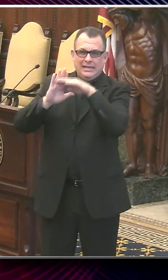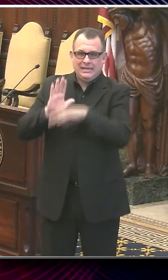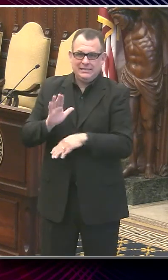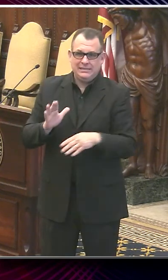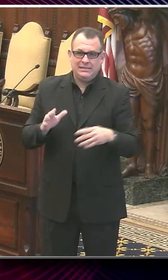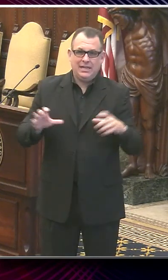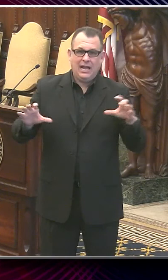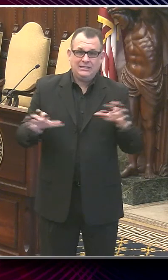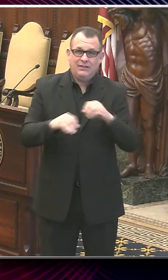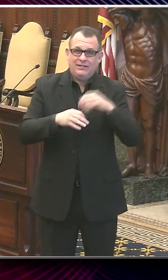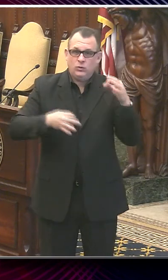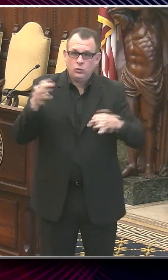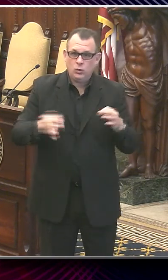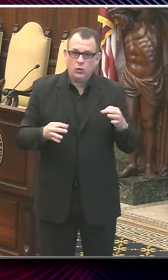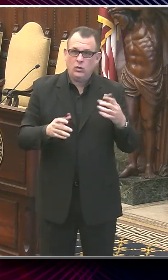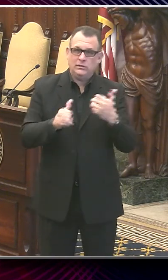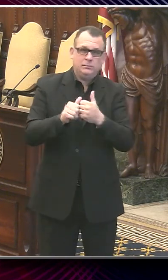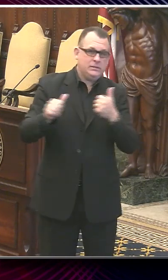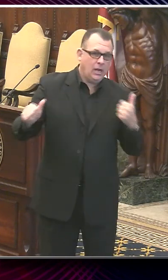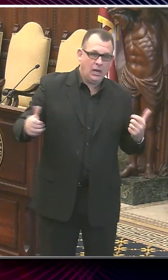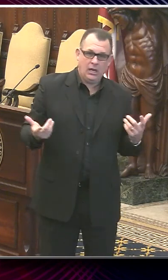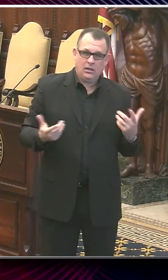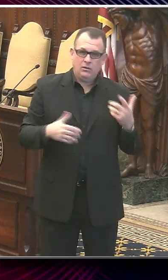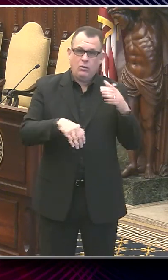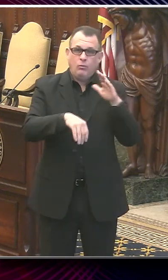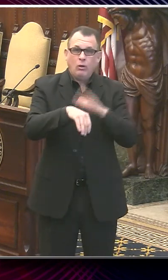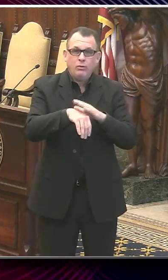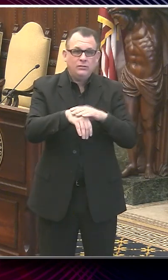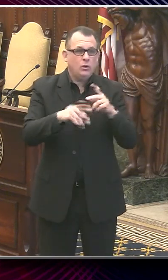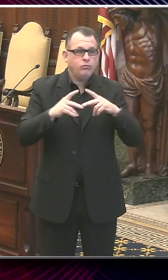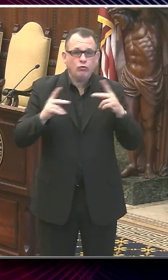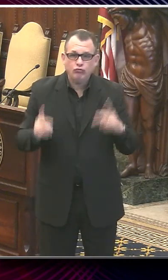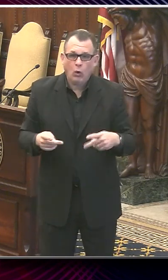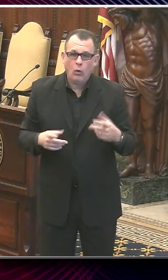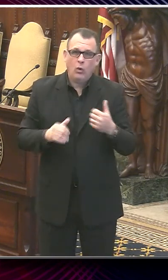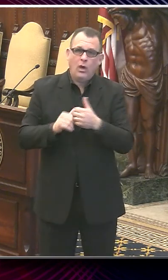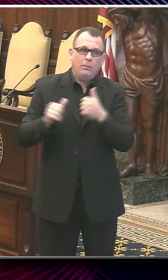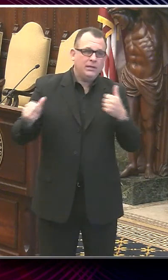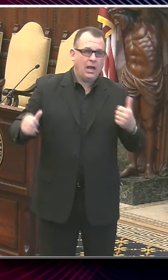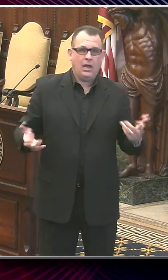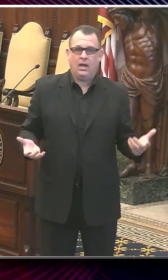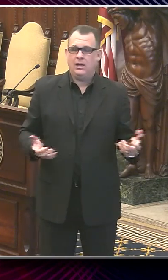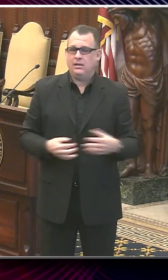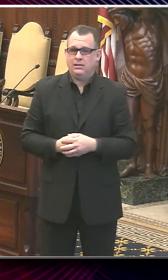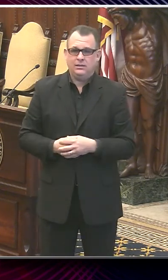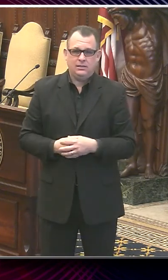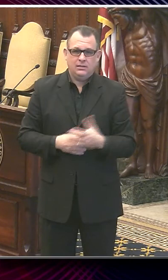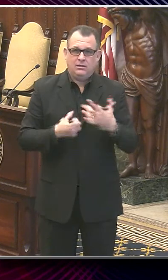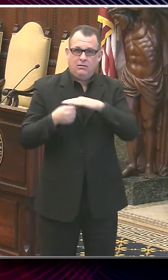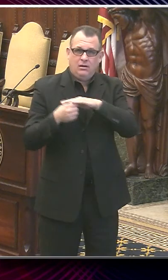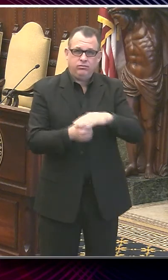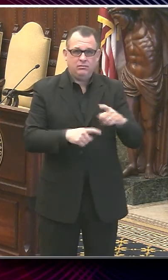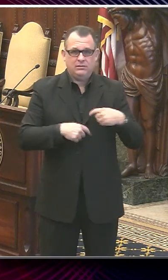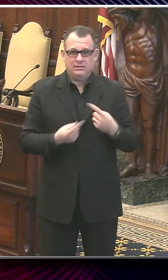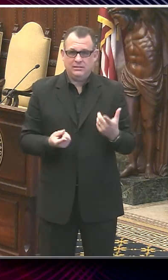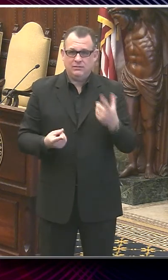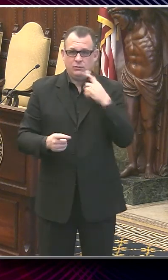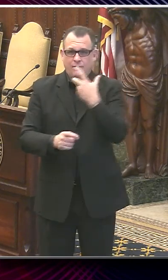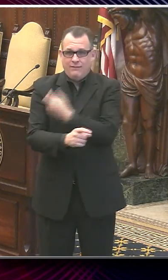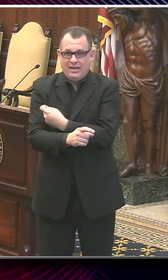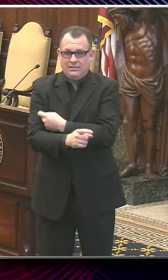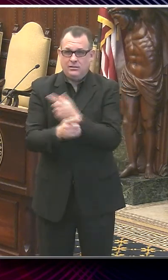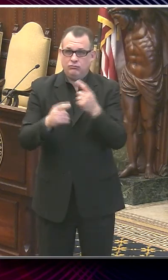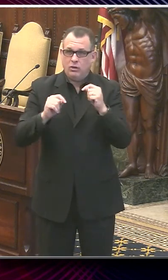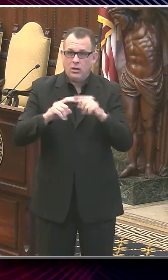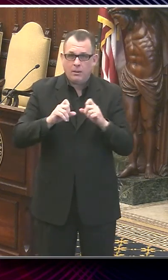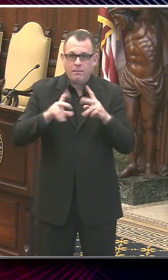courts. Probation and parole has been also hampered by this. So hopefully, as we get more vaccinations, more people back to work,